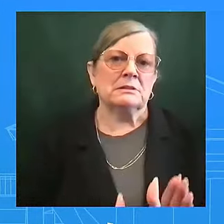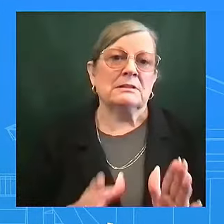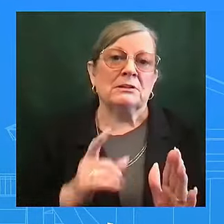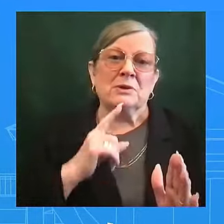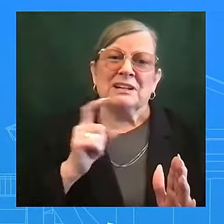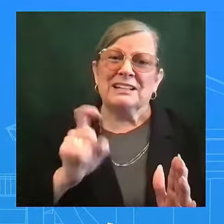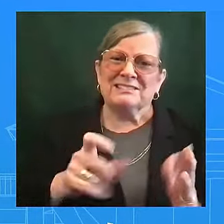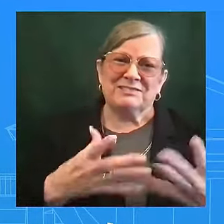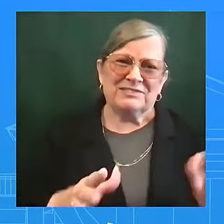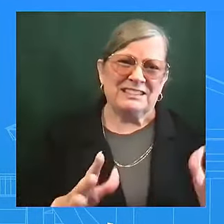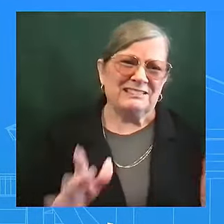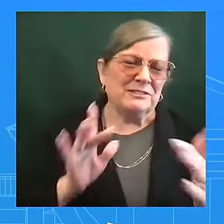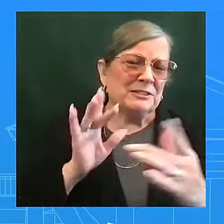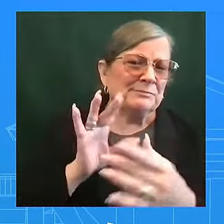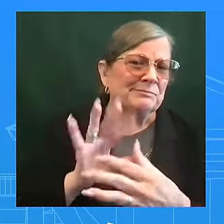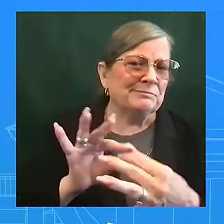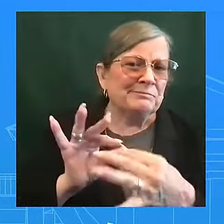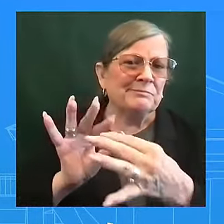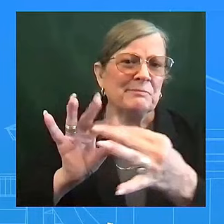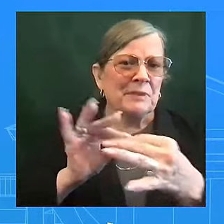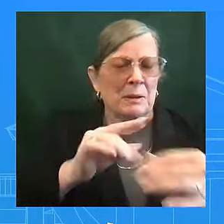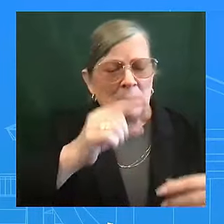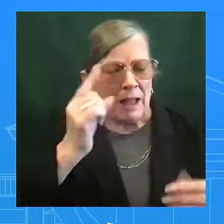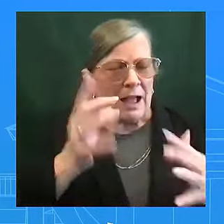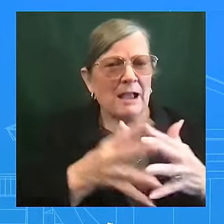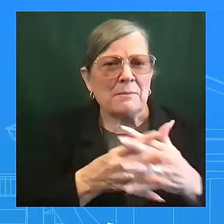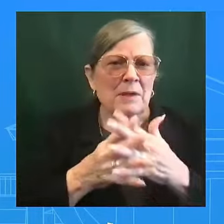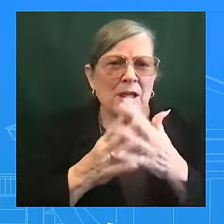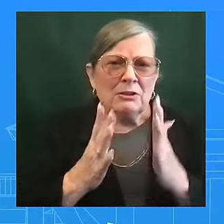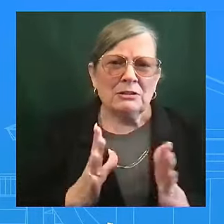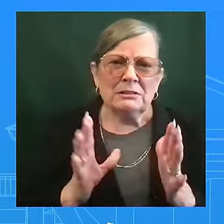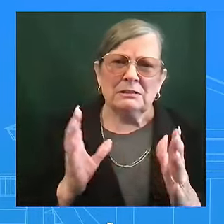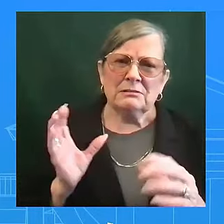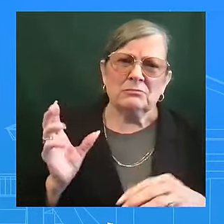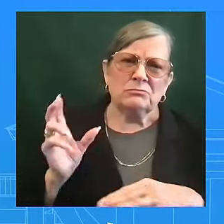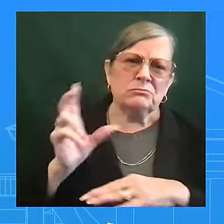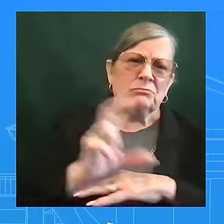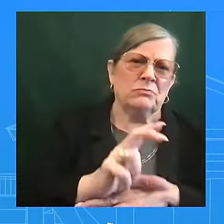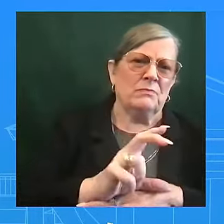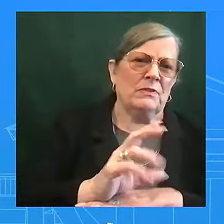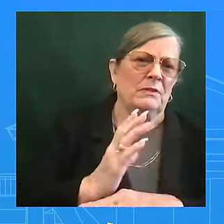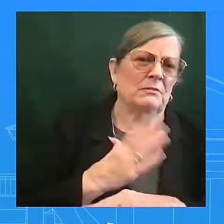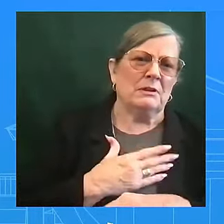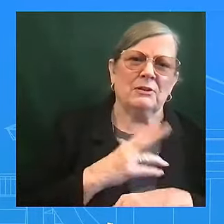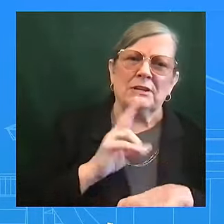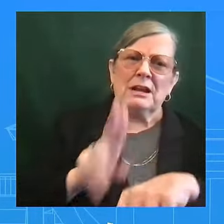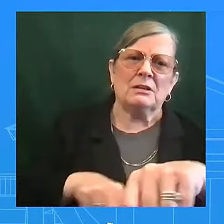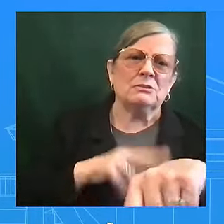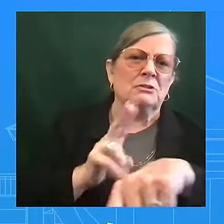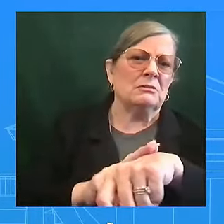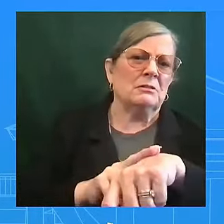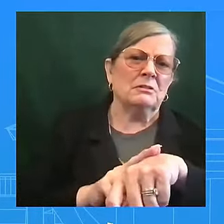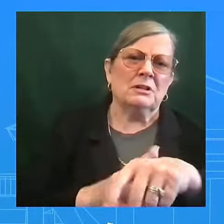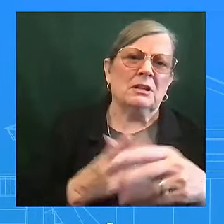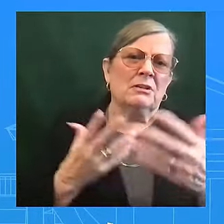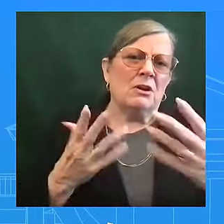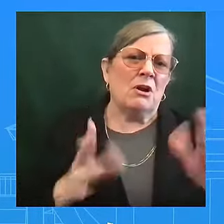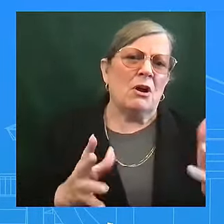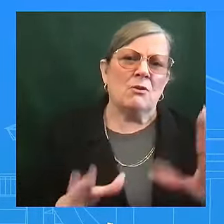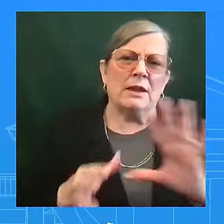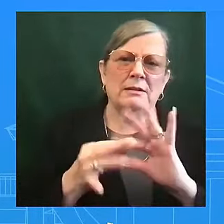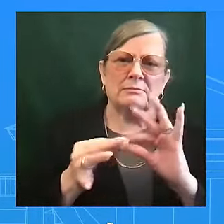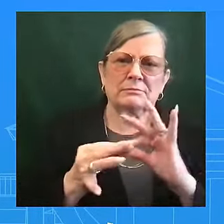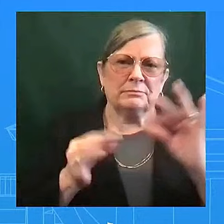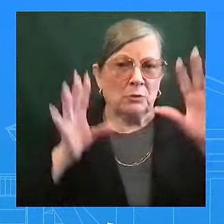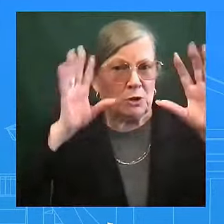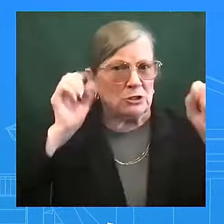nation. You've heard the president say that before as well. And continuing our efforts, as I just stated moments ago, about making